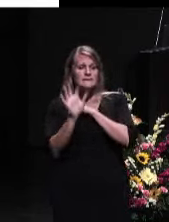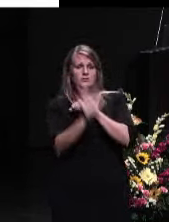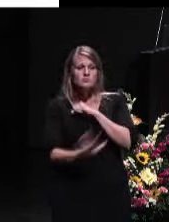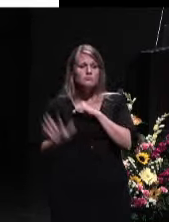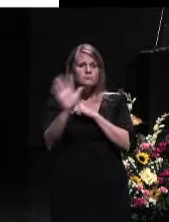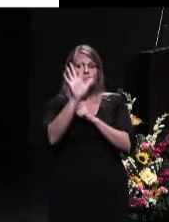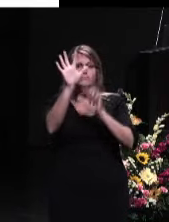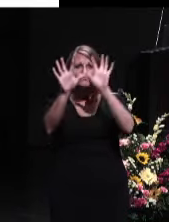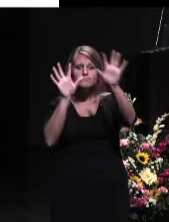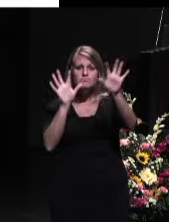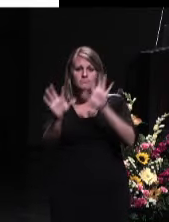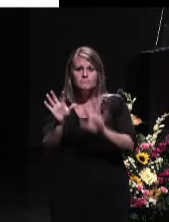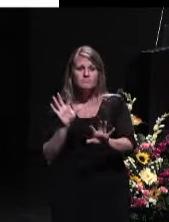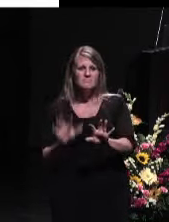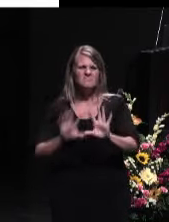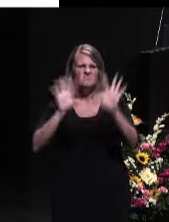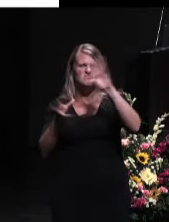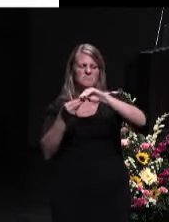we represent